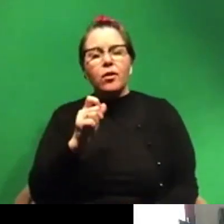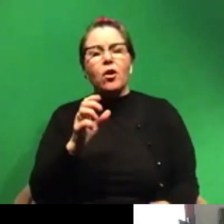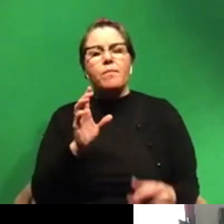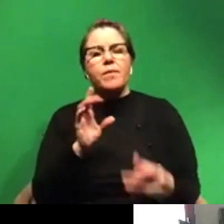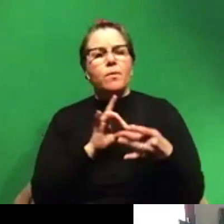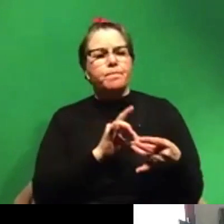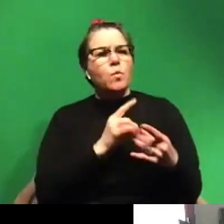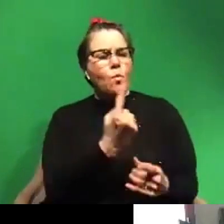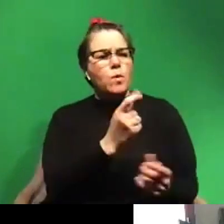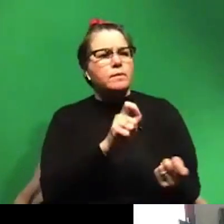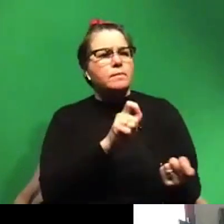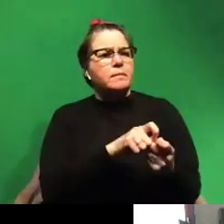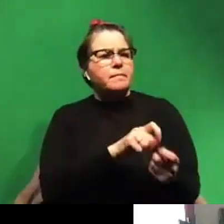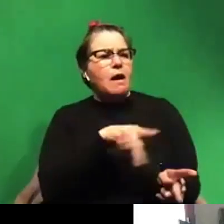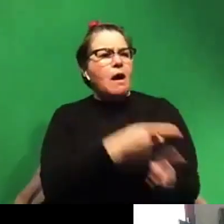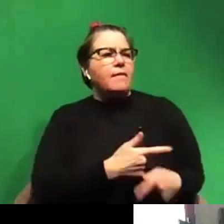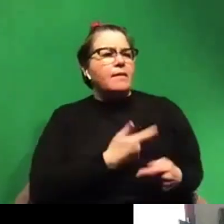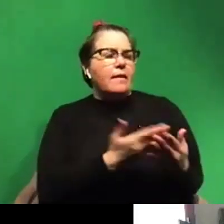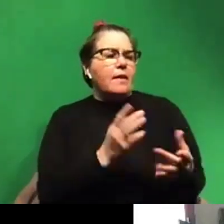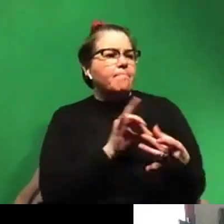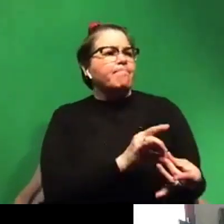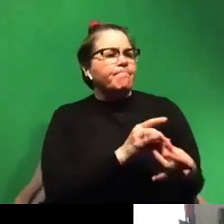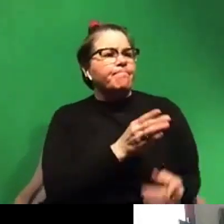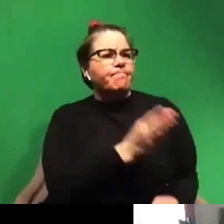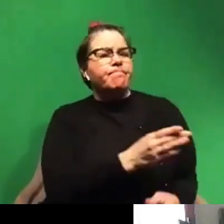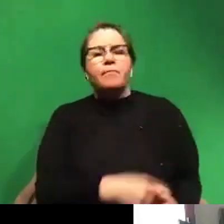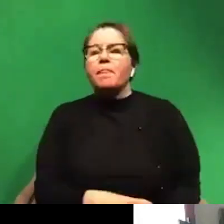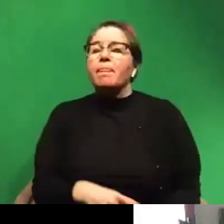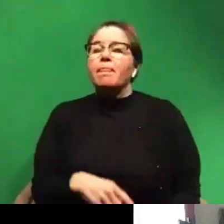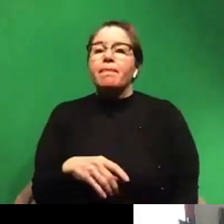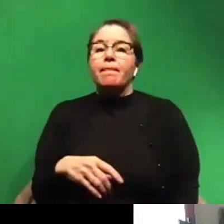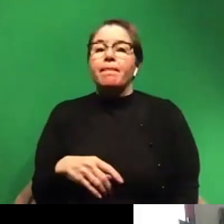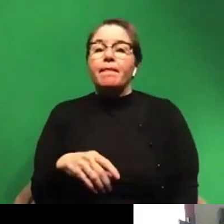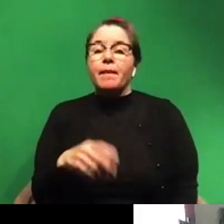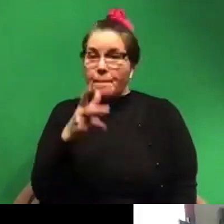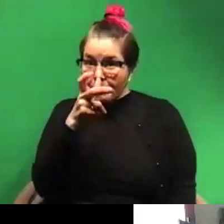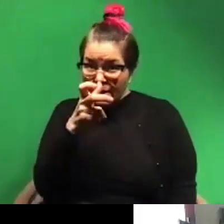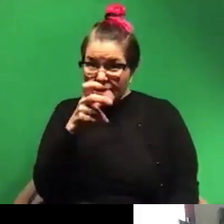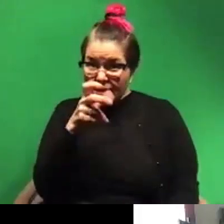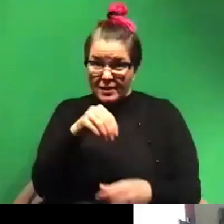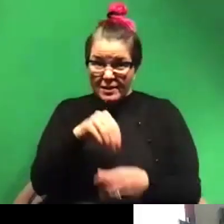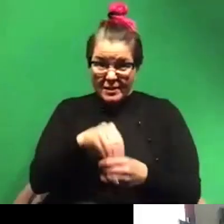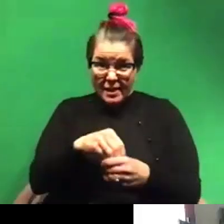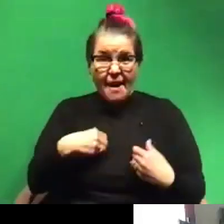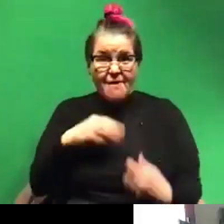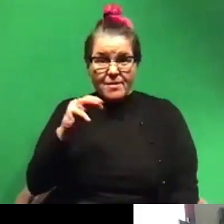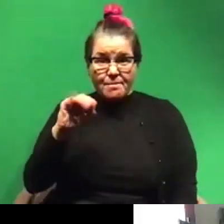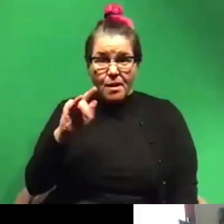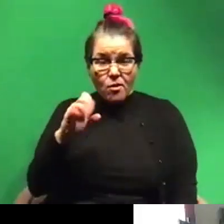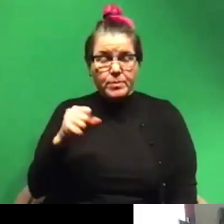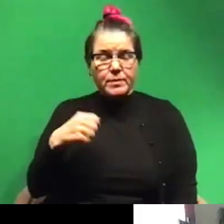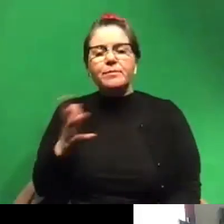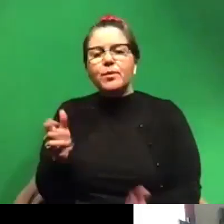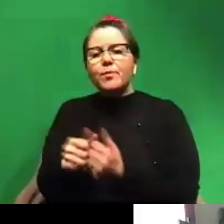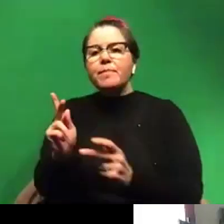with one type of living thing or another. There are even microbes in our insects. So I've spoken with people who study the microbes